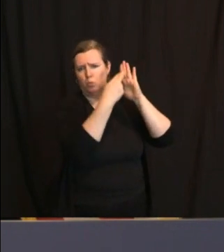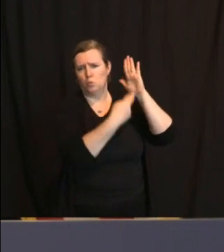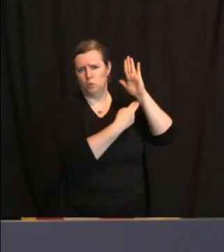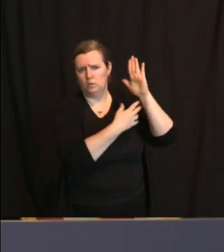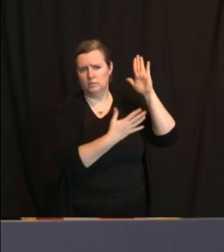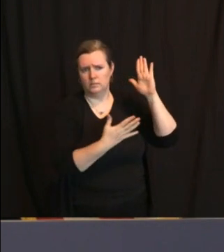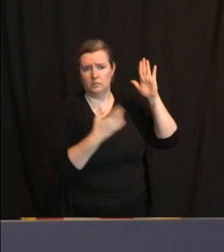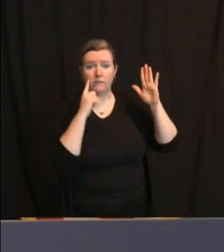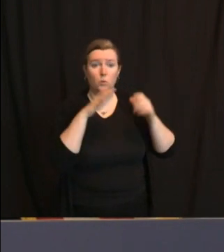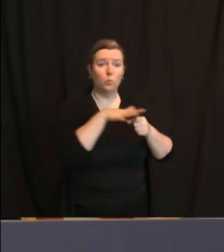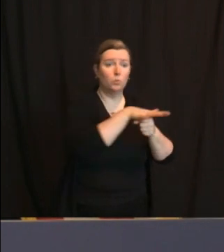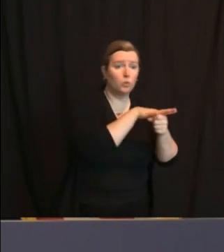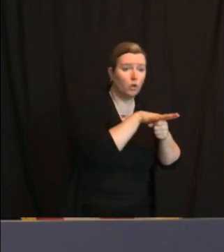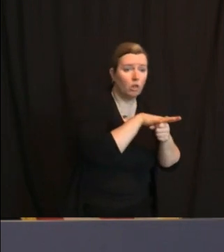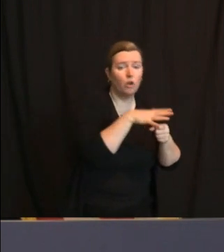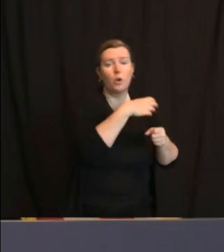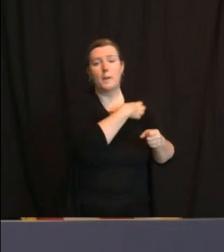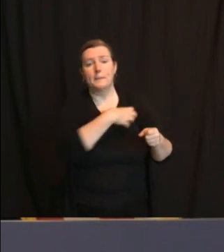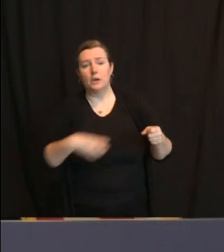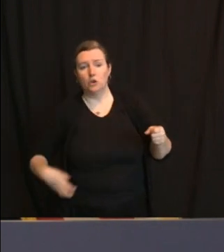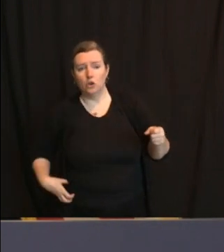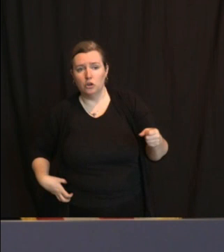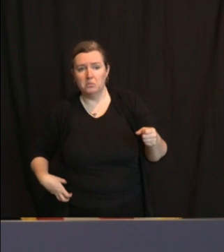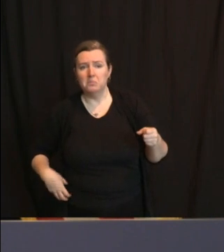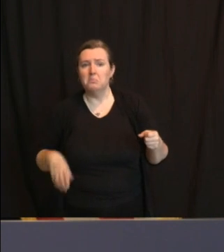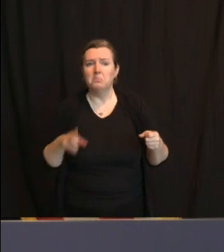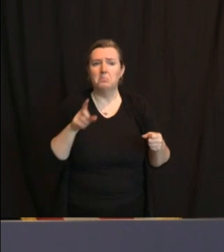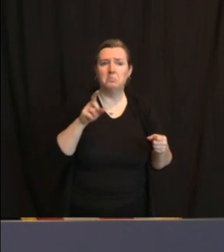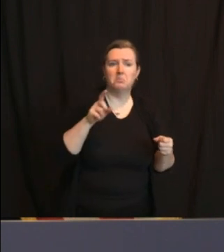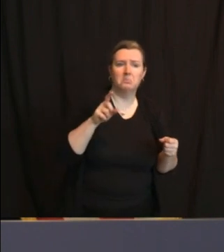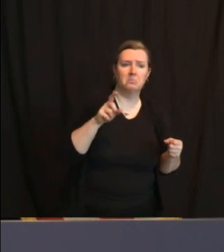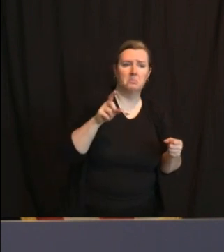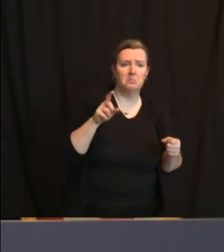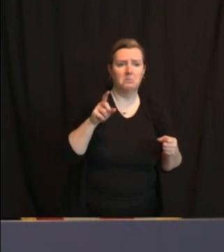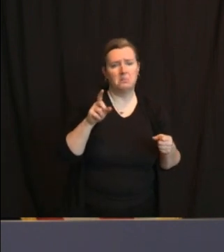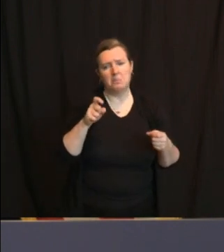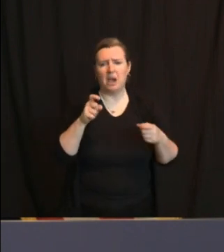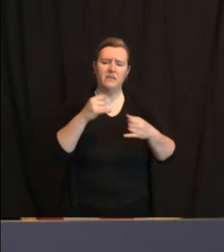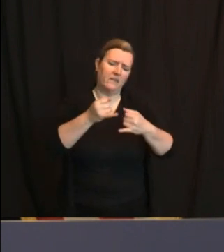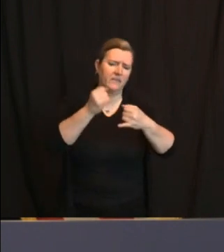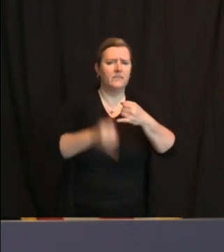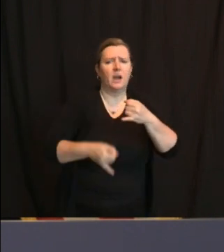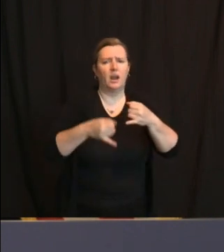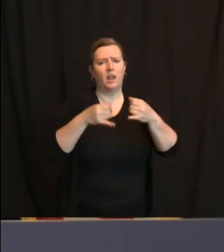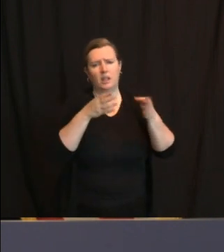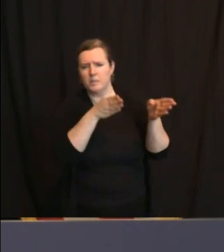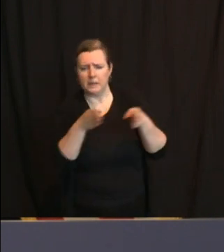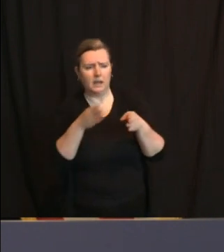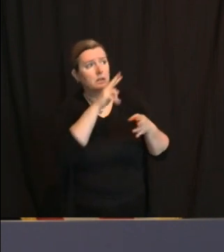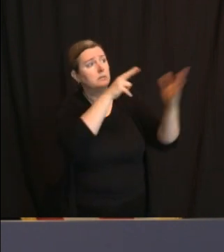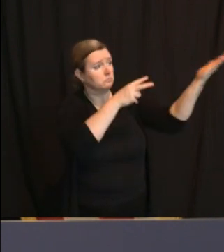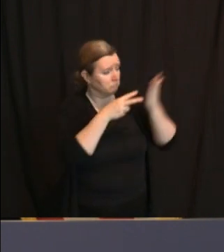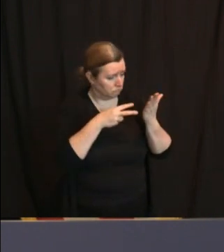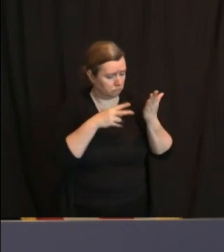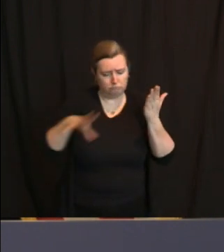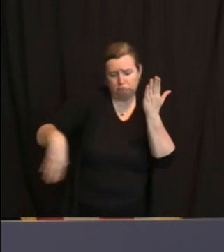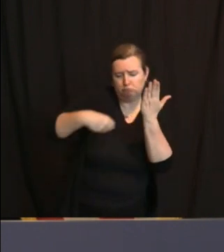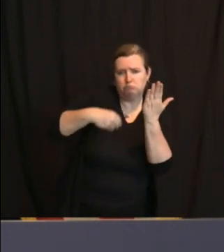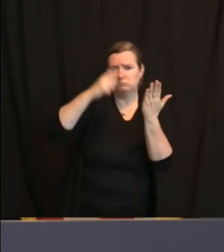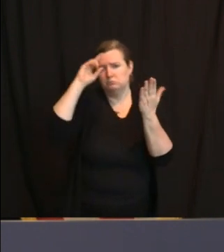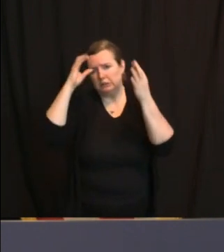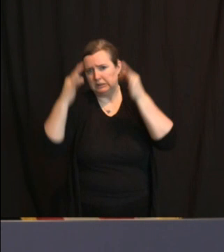county officials to actually execute on that. And I think it's going to, part of the reason is not only do they've forgotten more